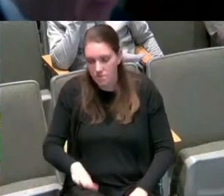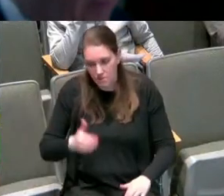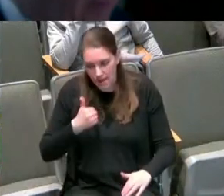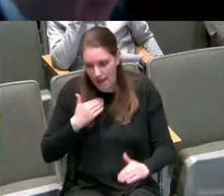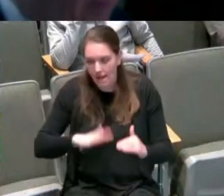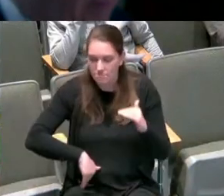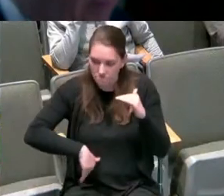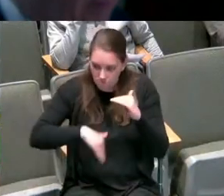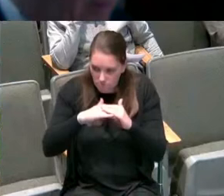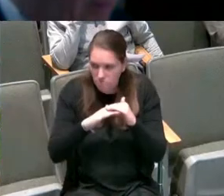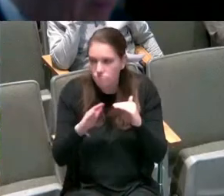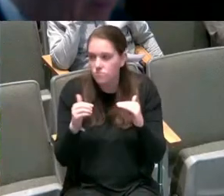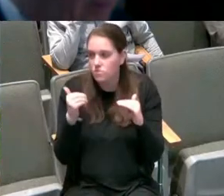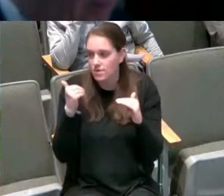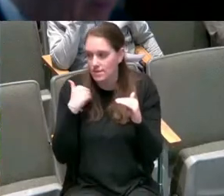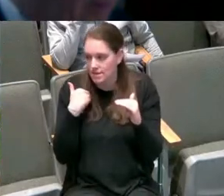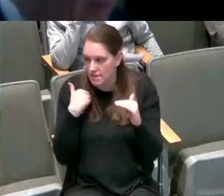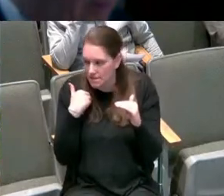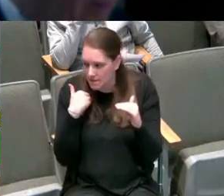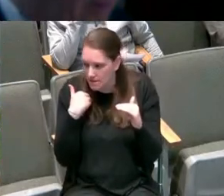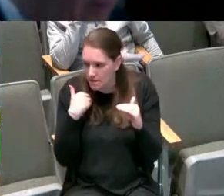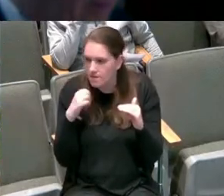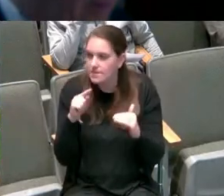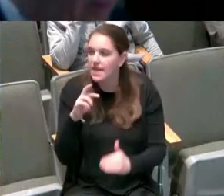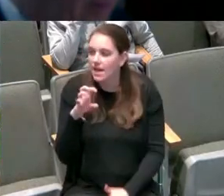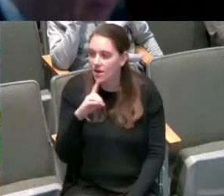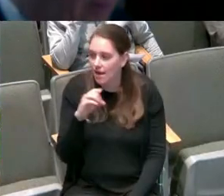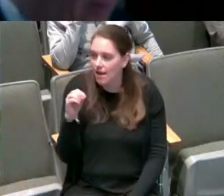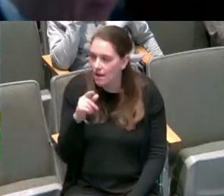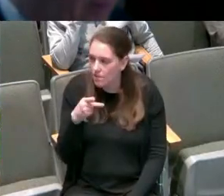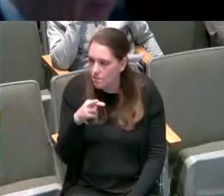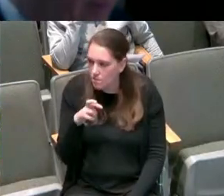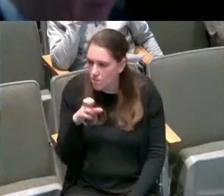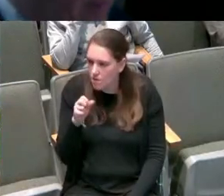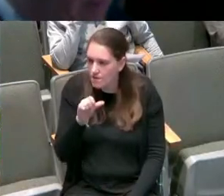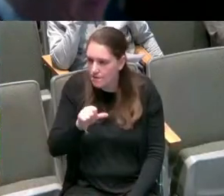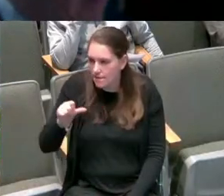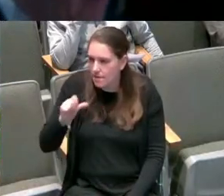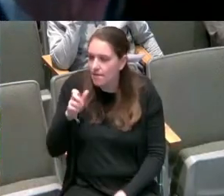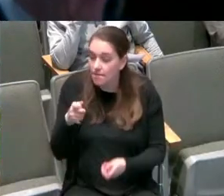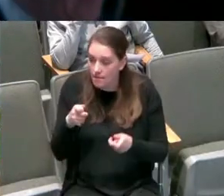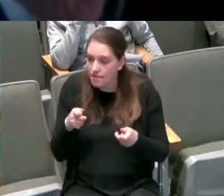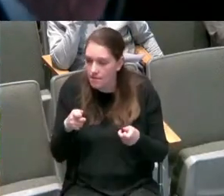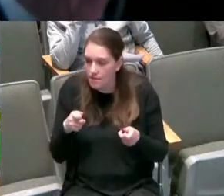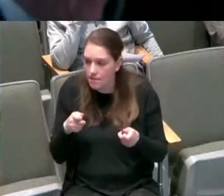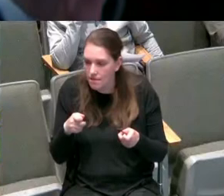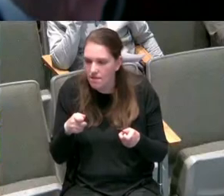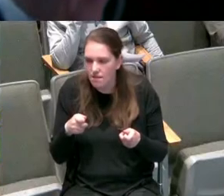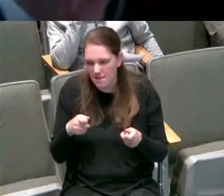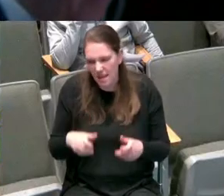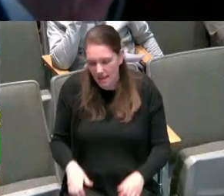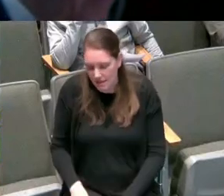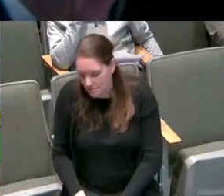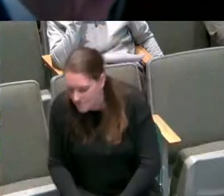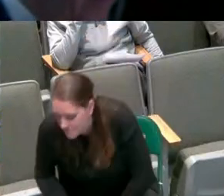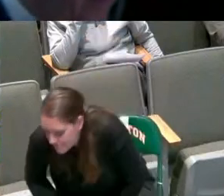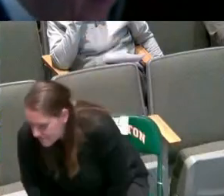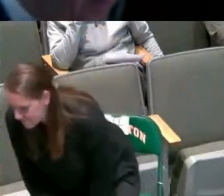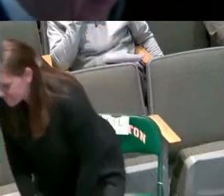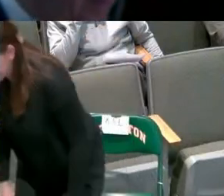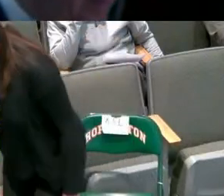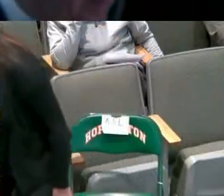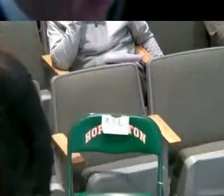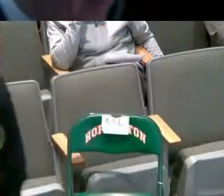lowest possible financing cost in addition to that very positive news the town does face several noteworthy long-term Financial